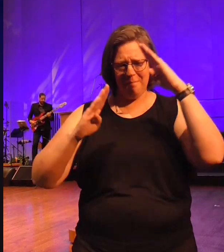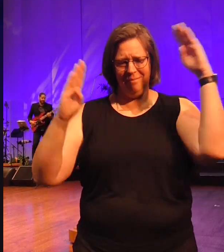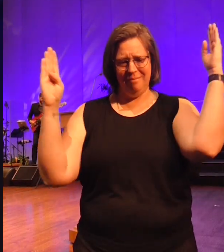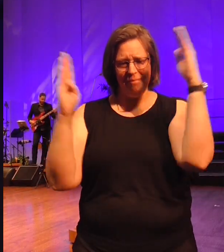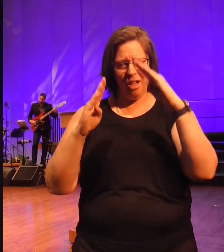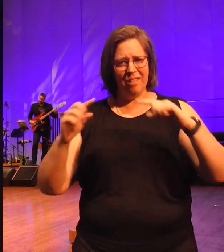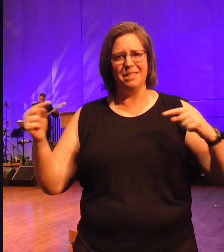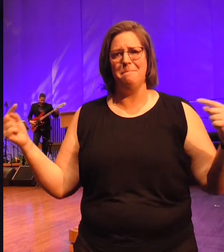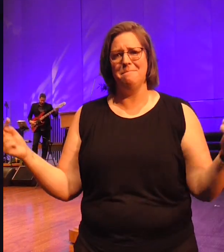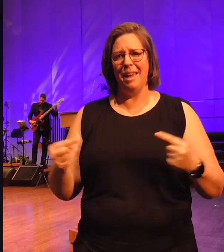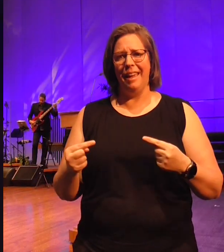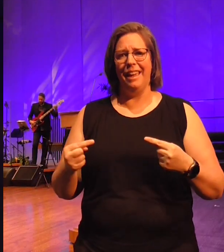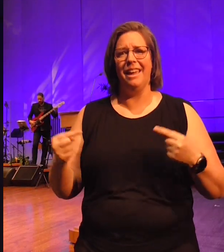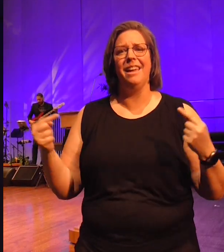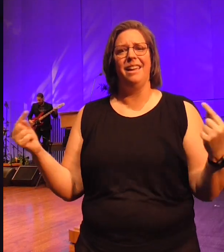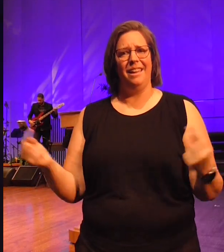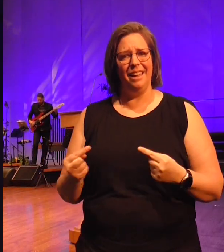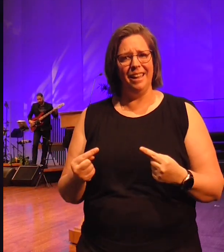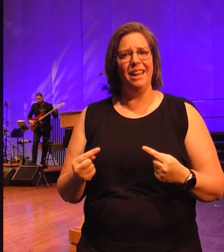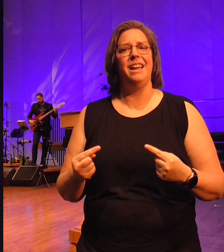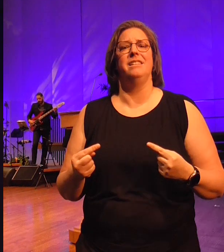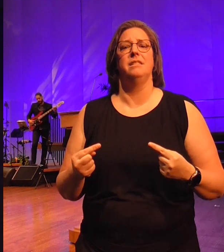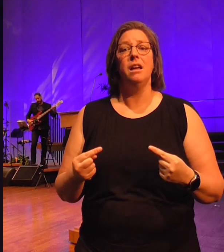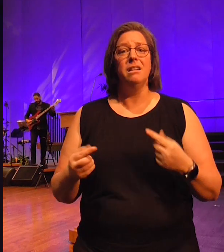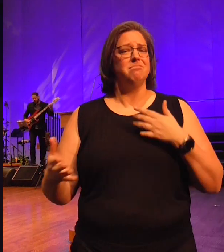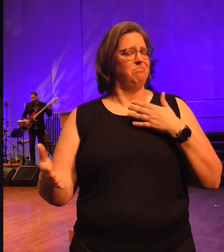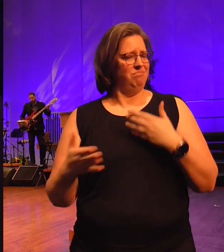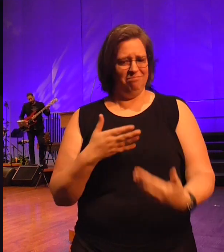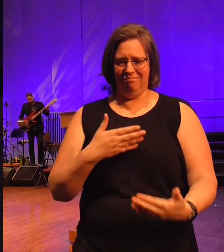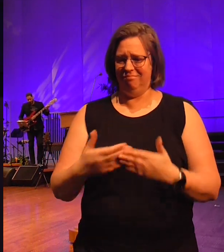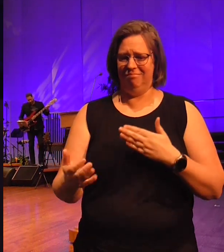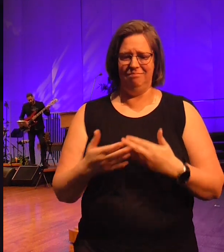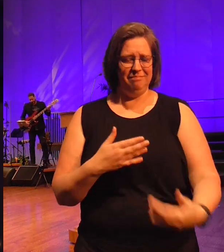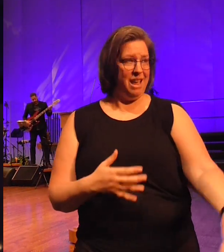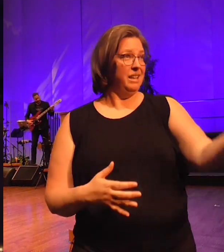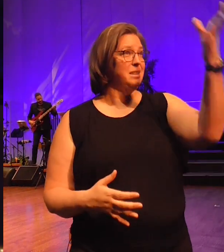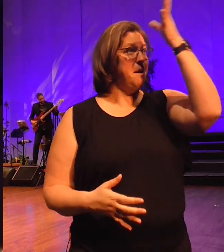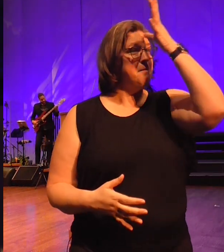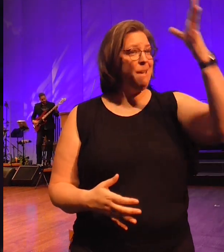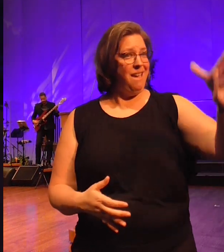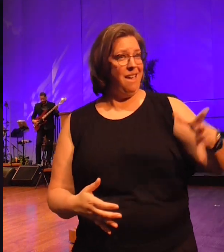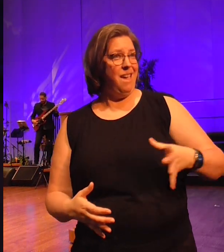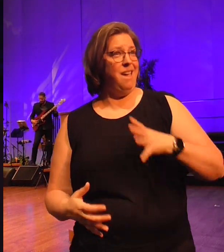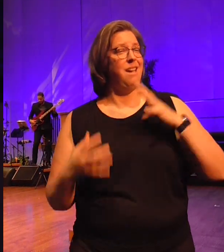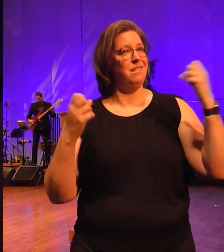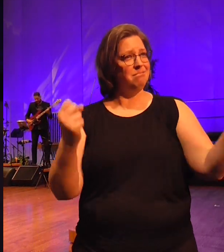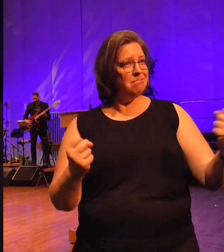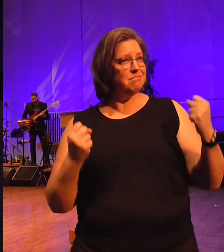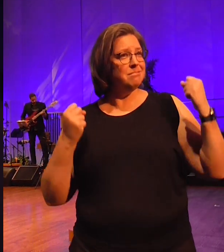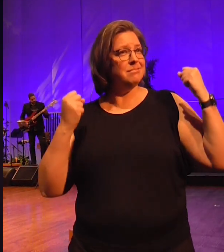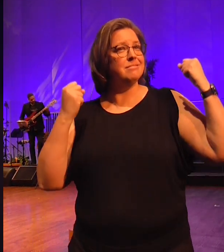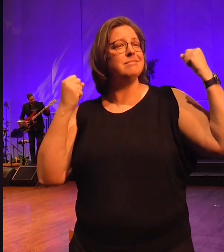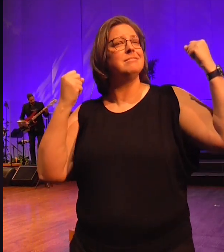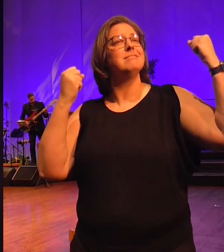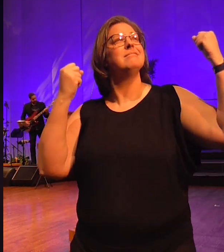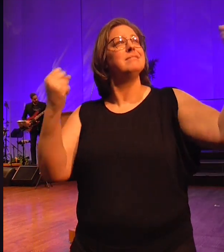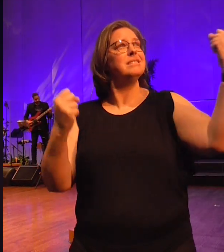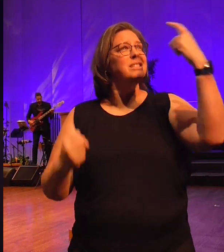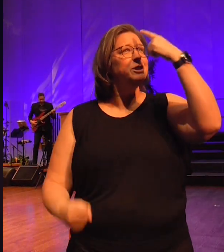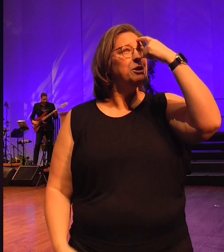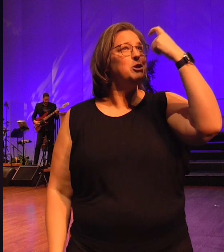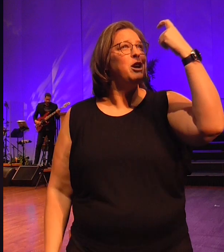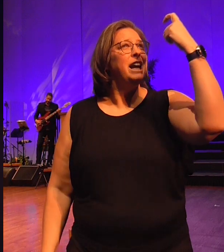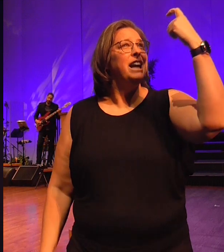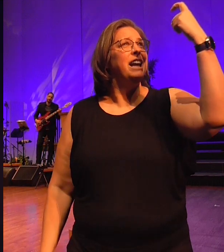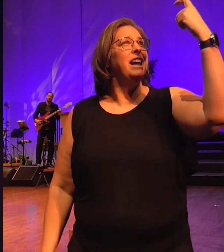pain. But as long as a man has the strength to dream,